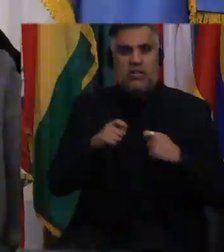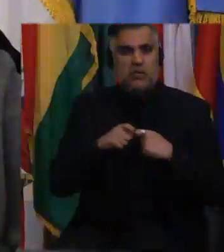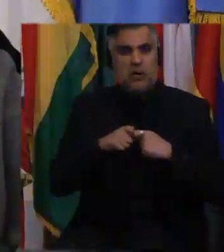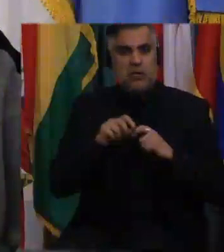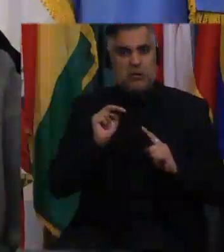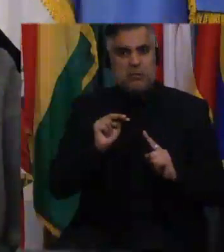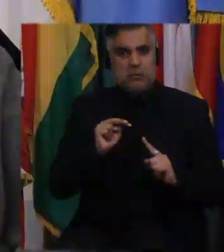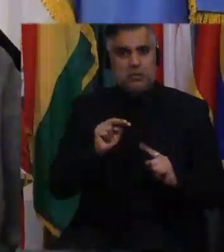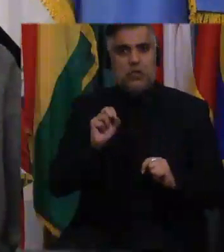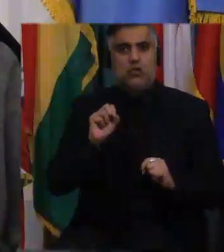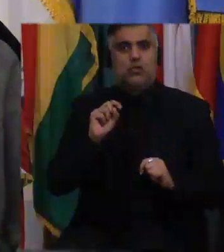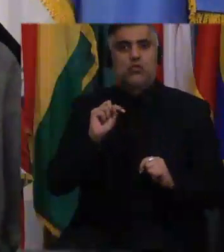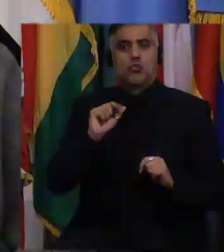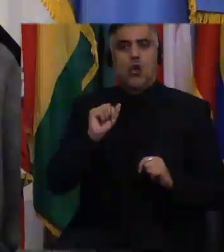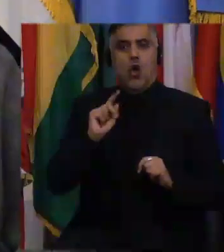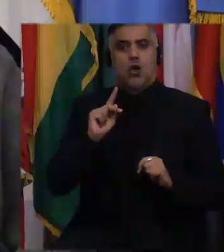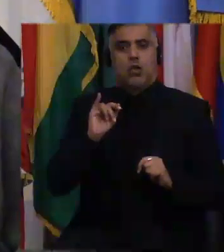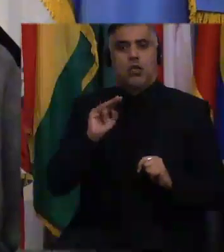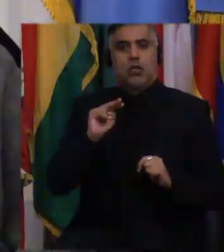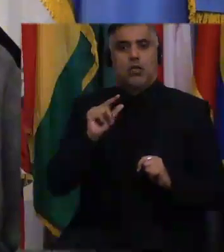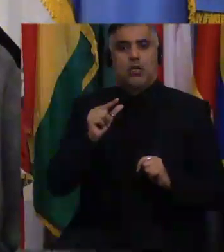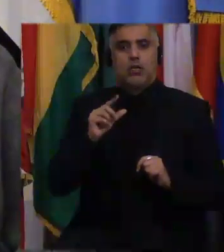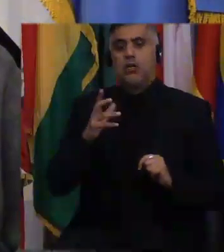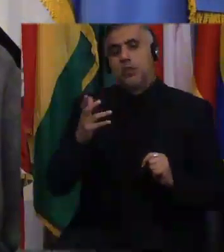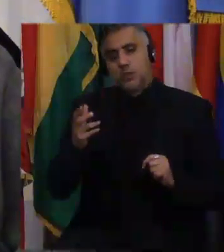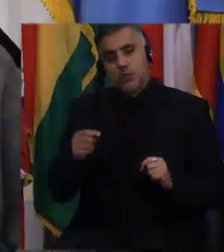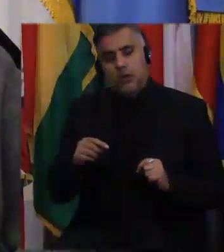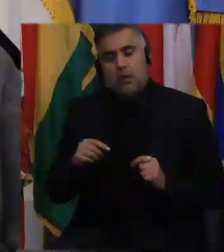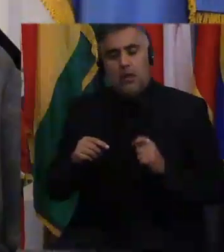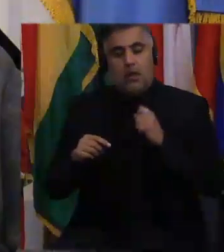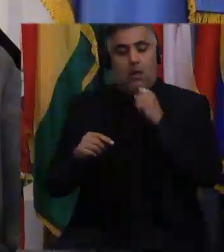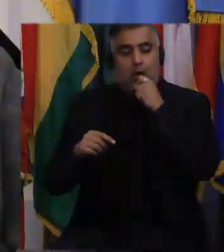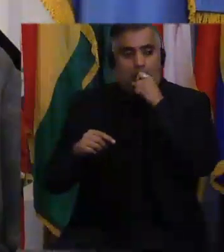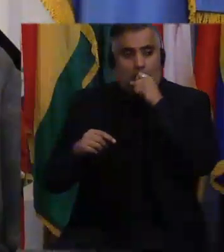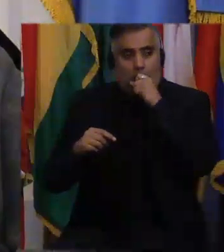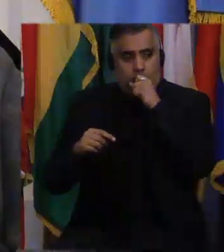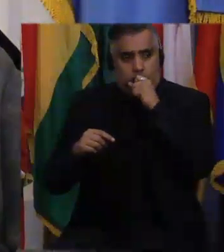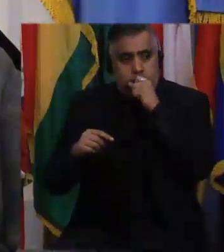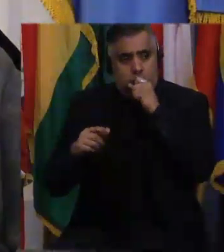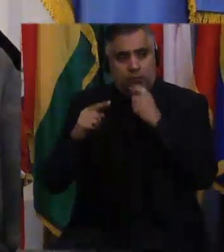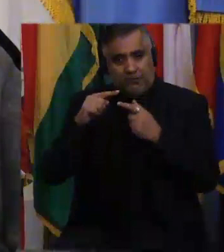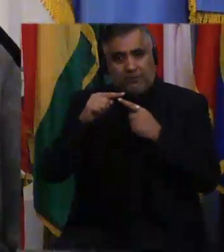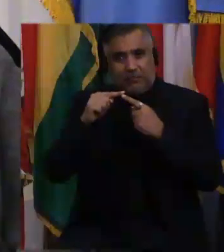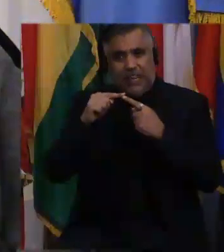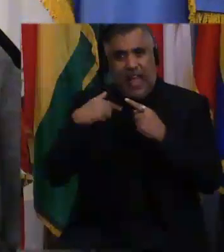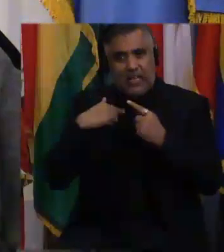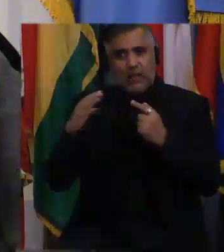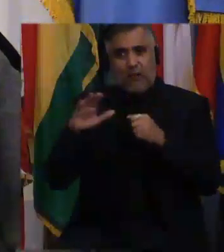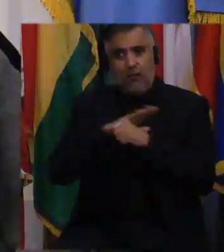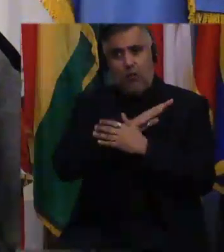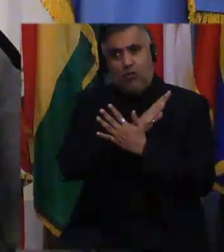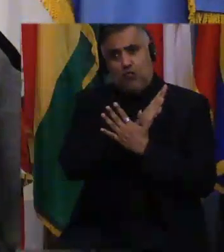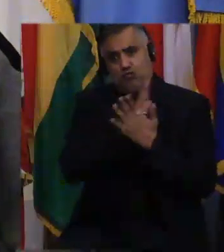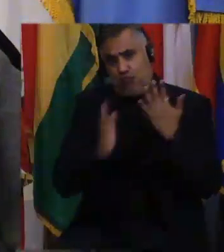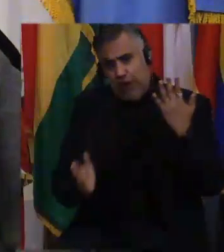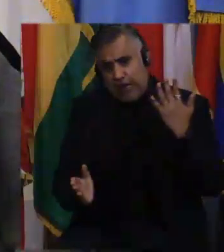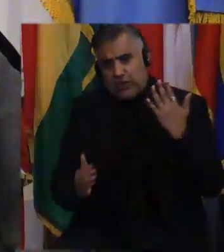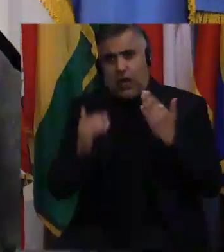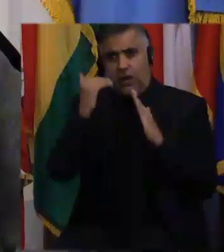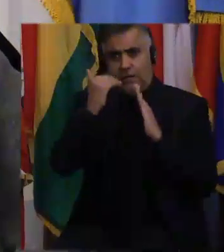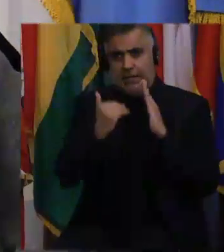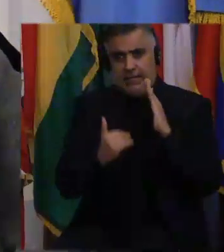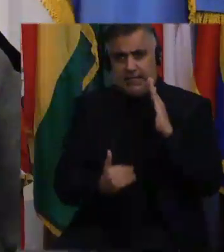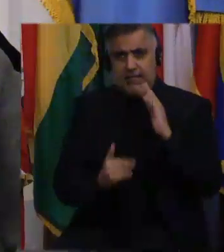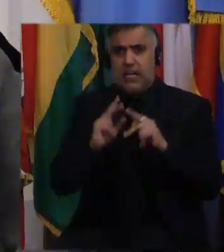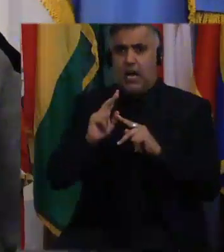electronic stalking, so to speak. So it is. It has a full range of listings of the